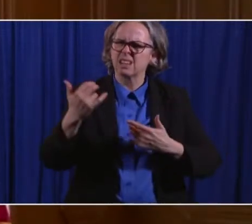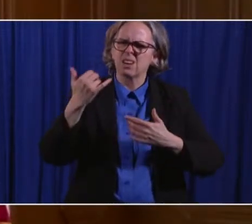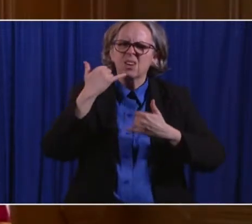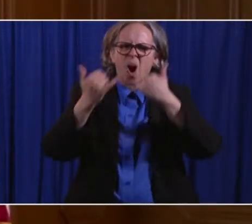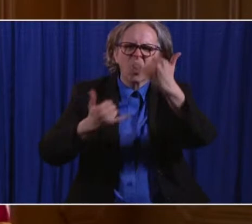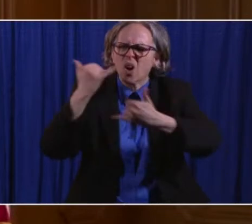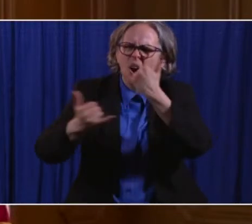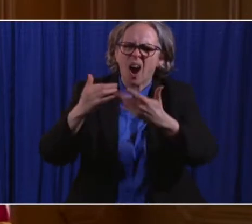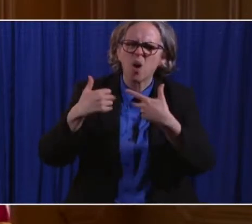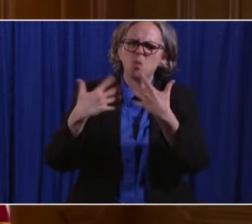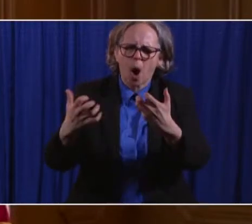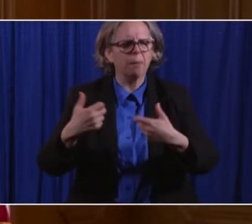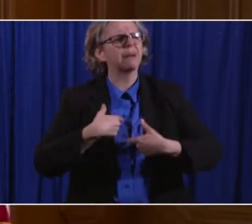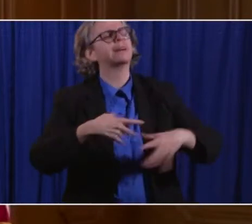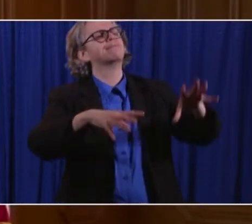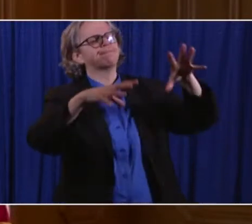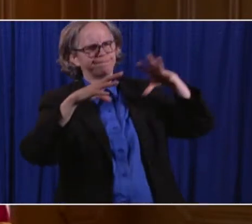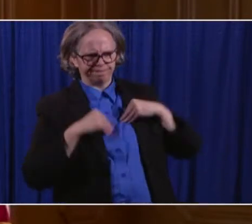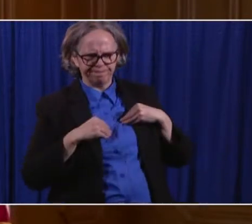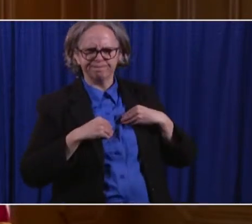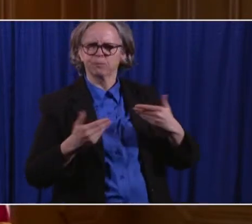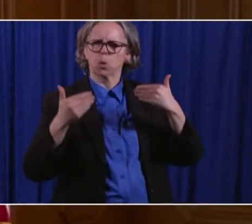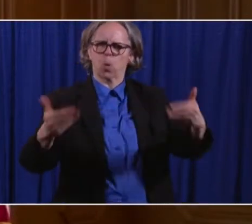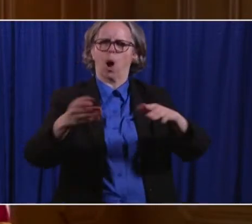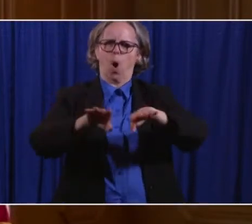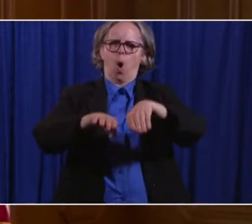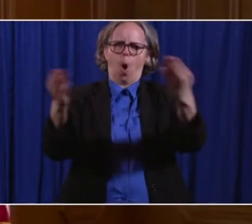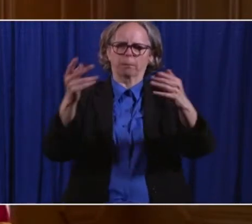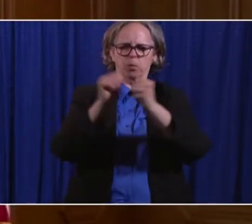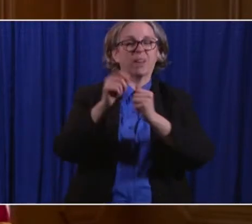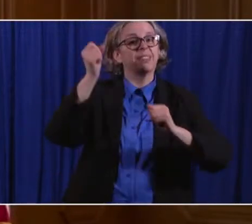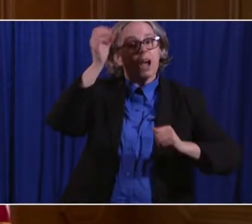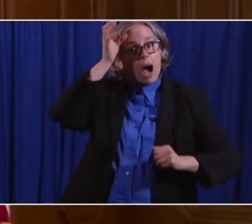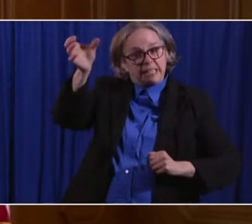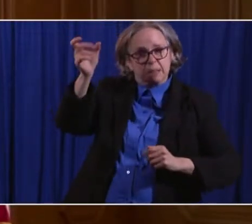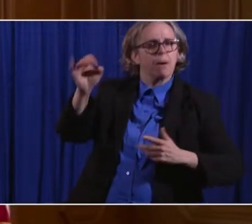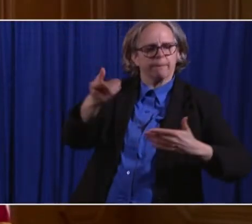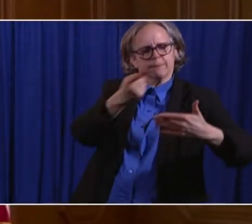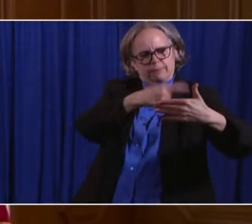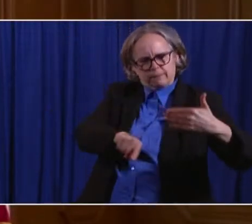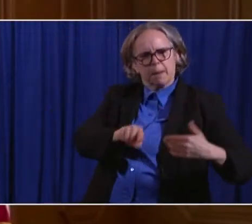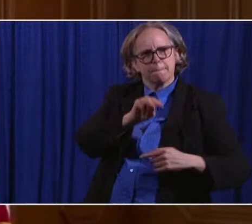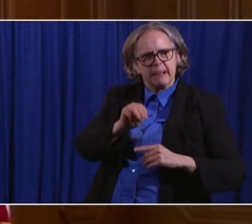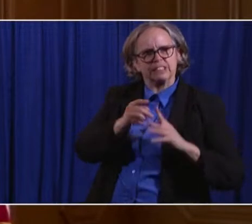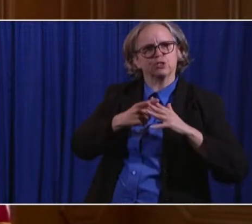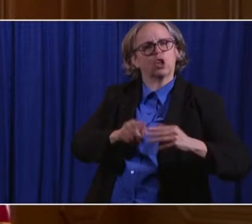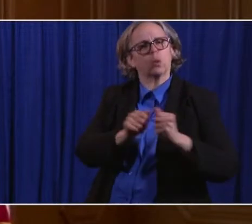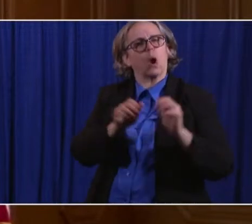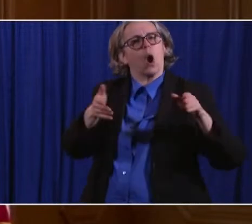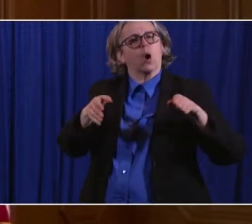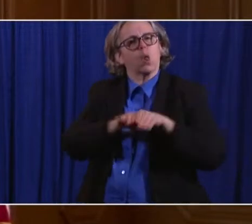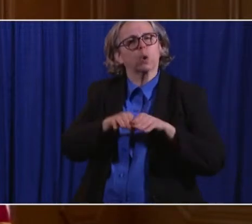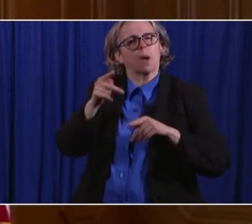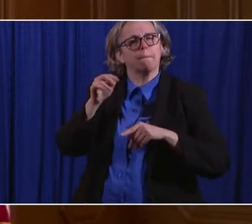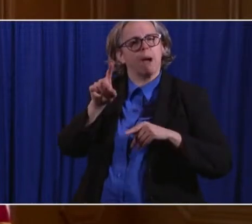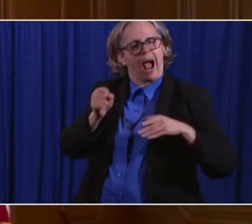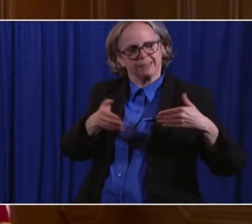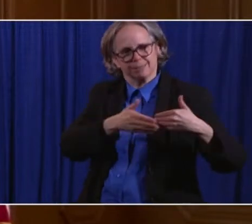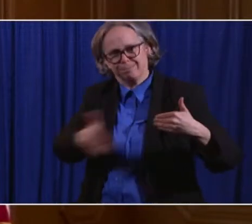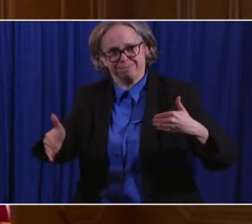So we have really encouraged people to do this. A couple